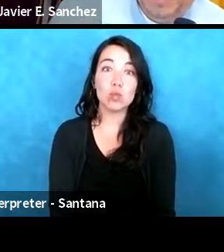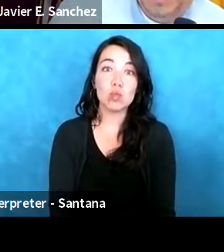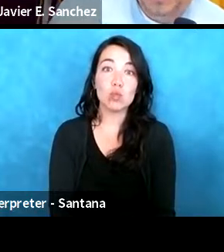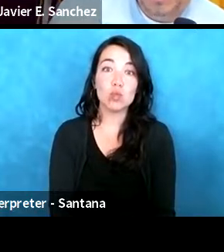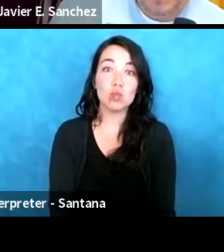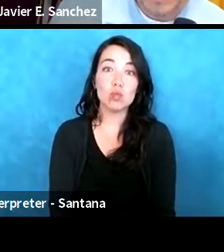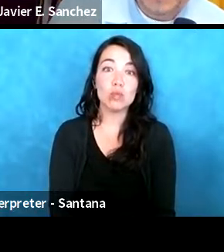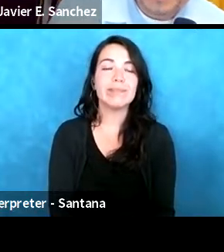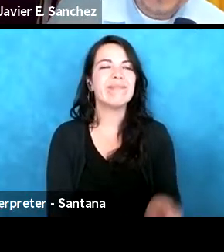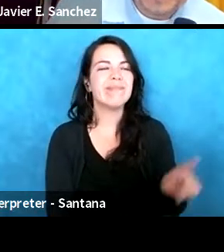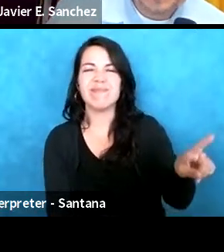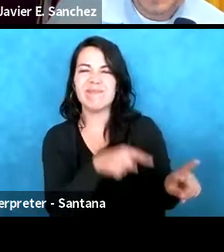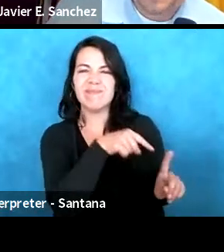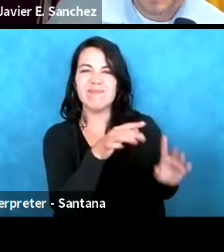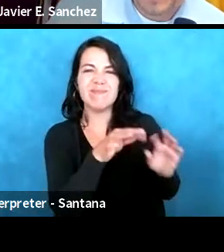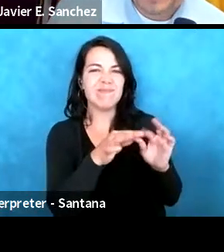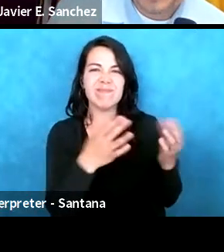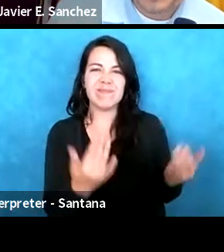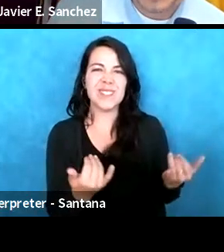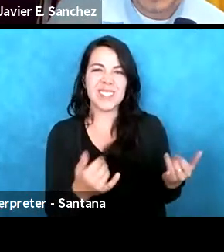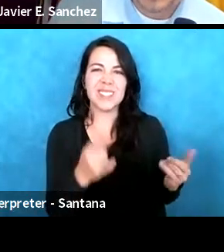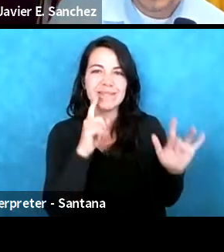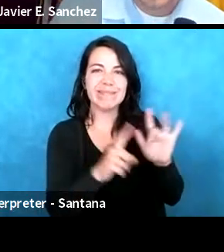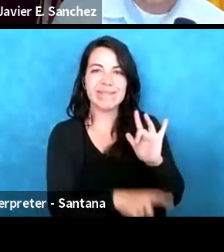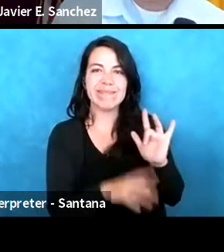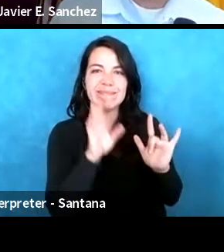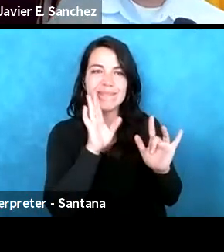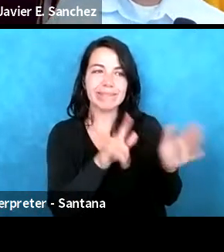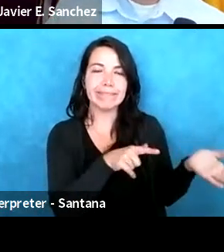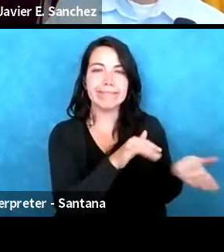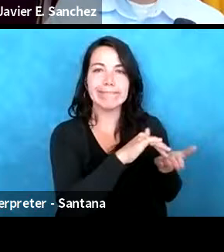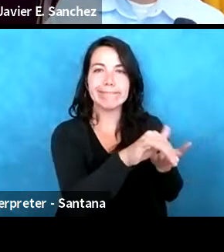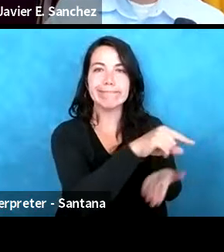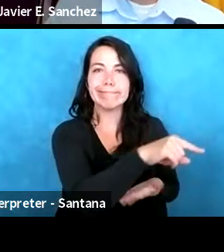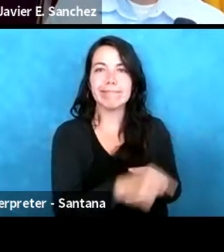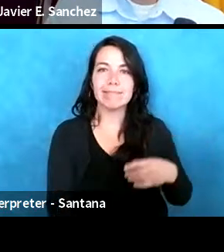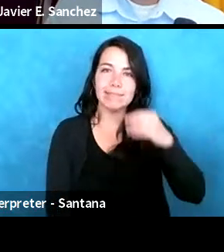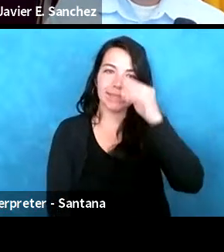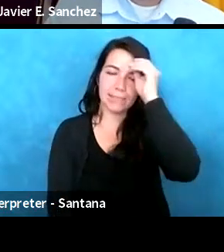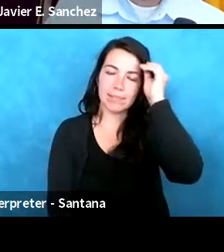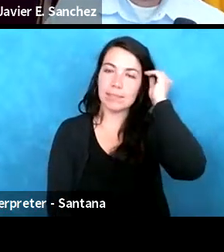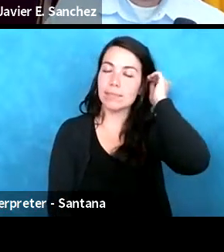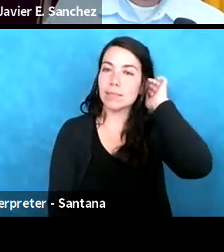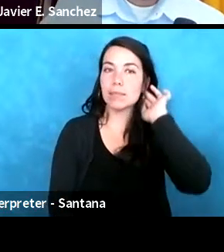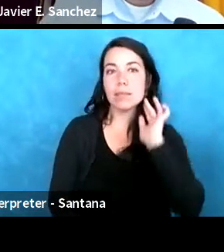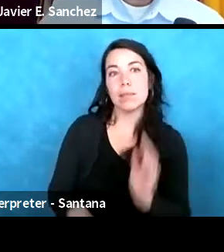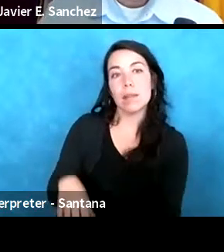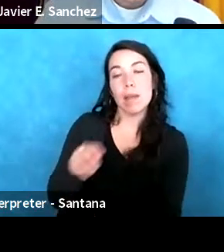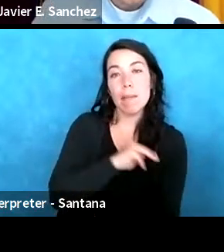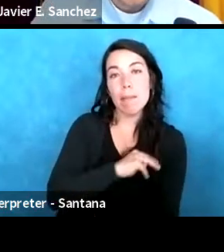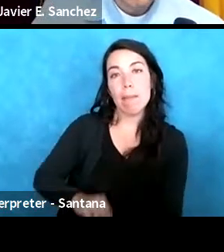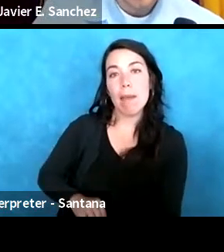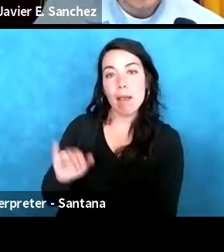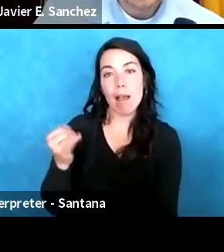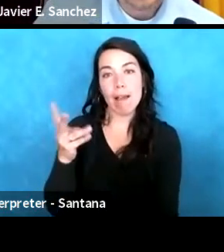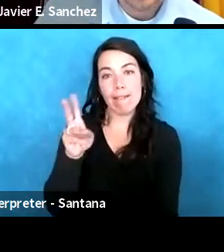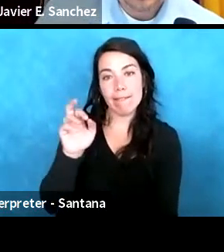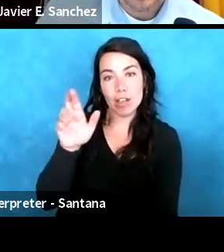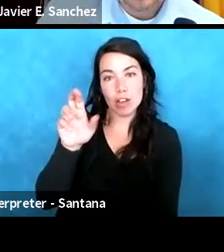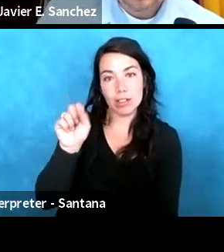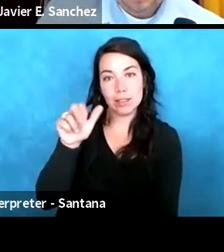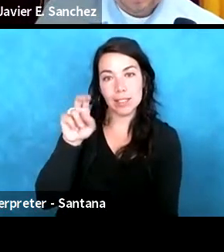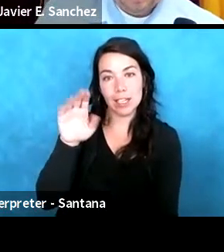She mentioned she will not be at today's meeting. Thank you very much. She's excused. Mayor Javier E. Sanchez.